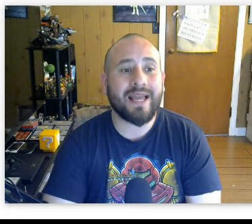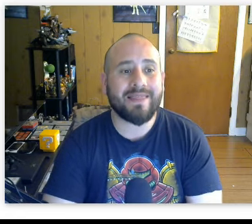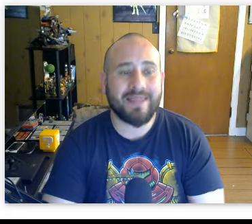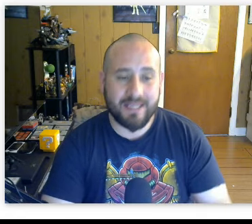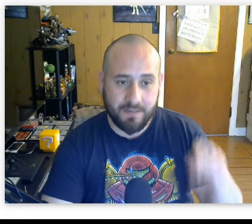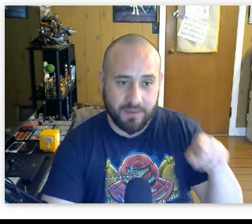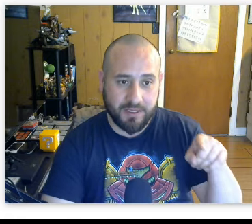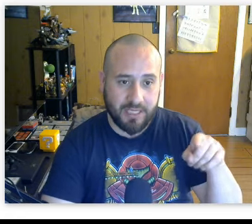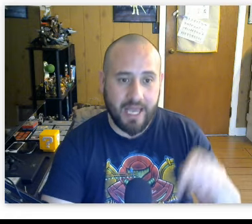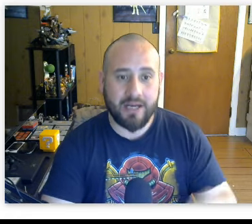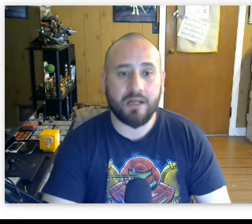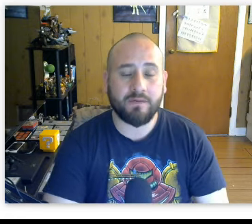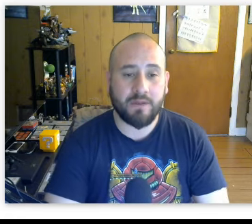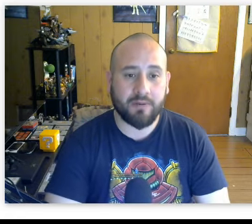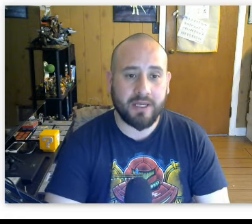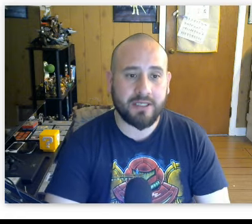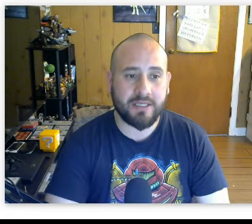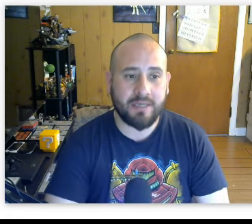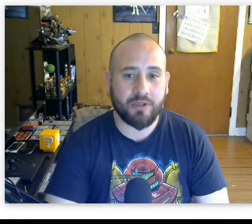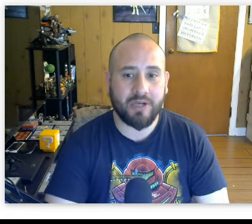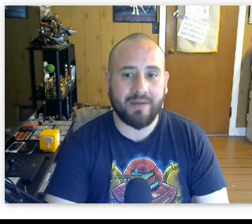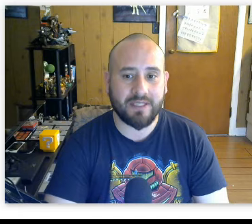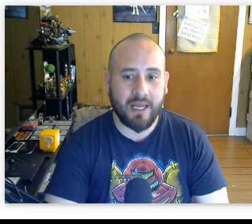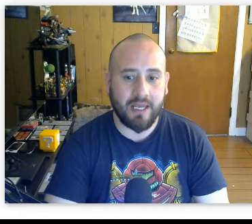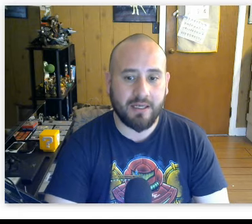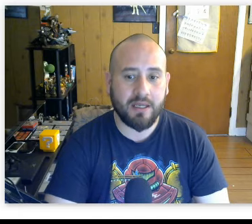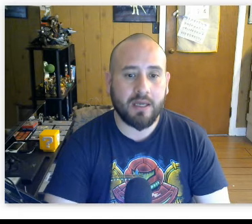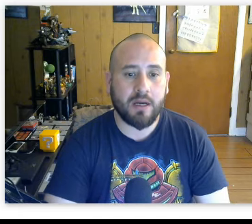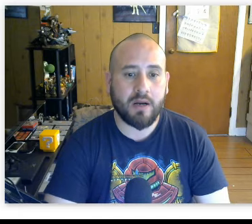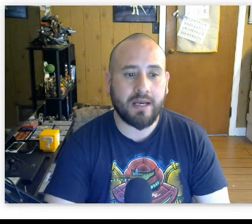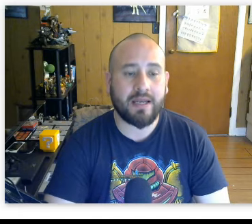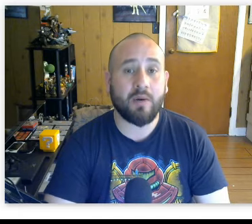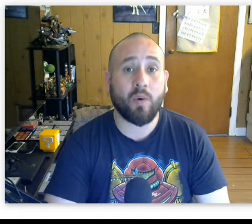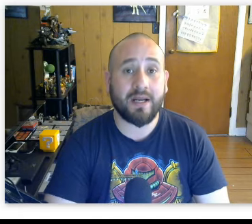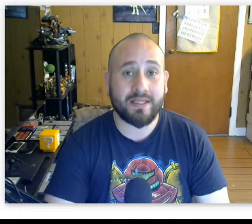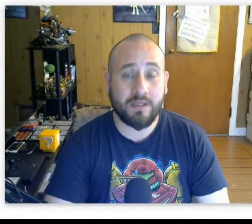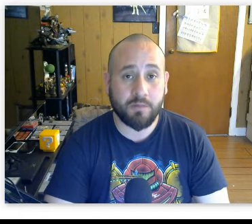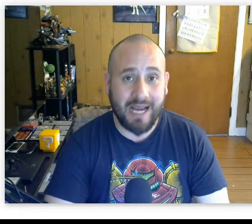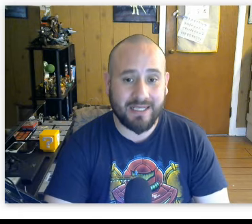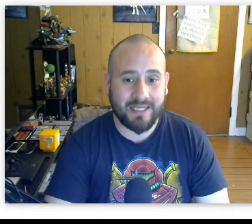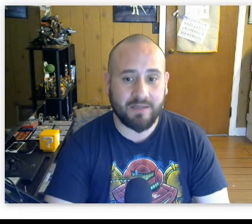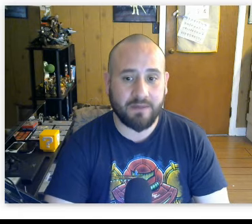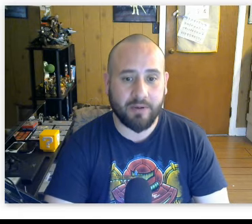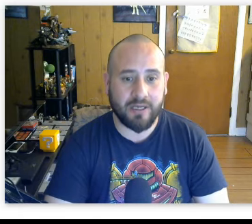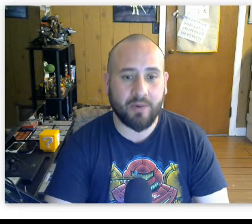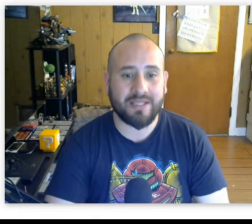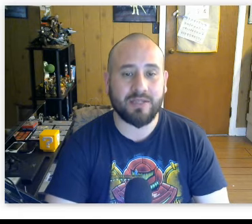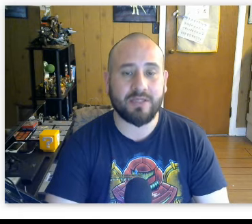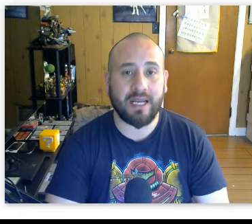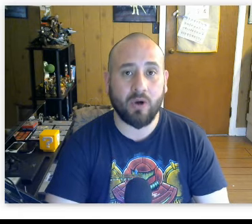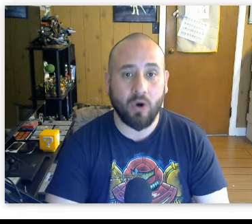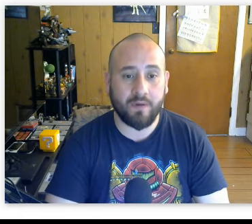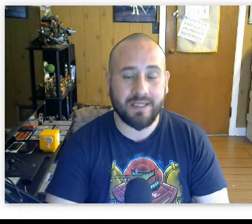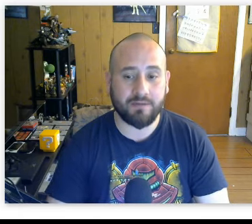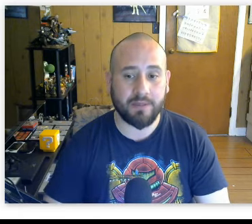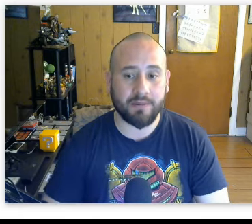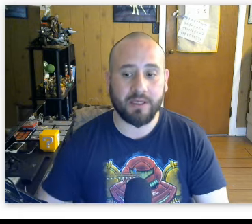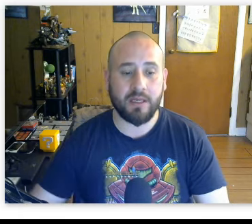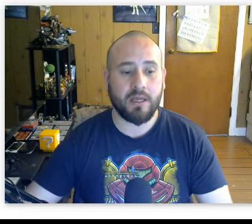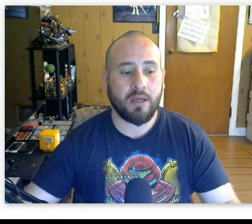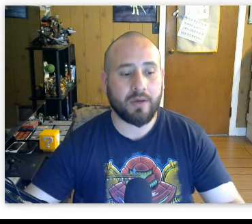You'll get this slide on Flipgrid to see what you have to sign, all right? And I want to see you practicing to Flipgrid. I want to see you signing all of